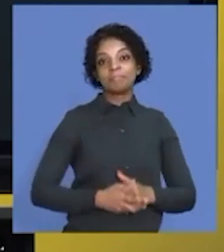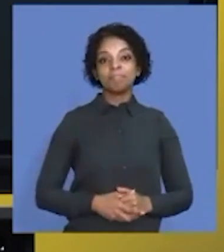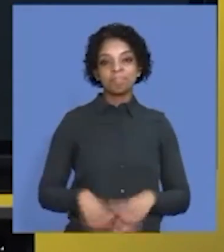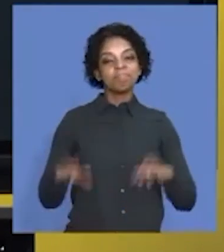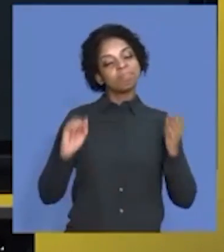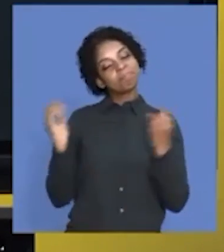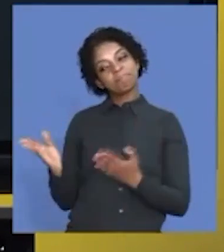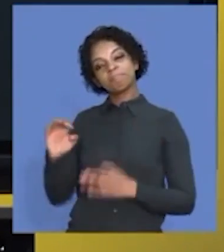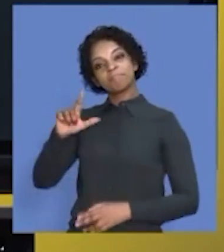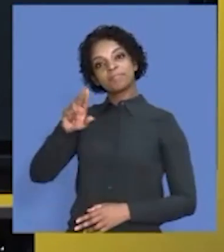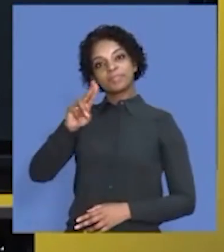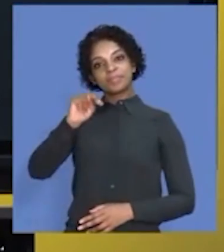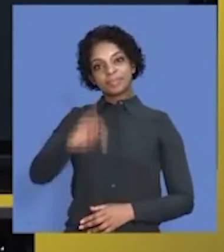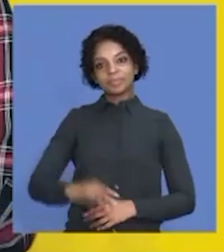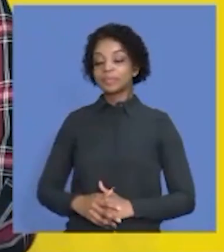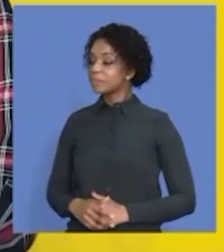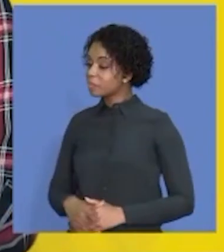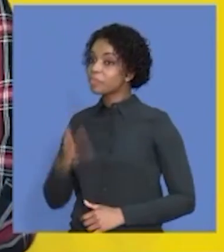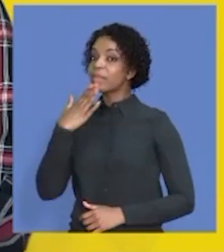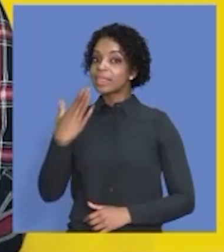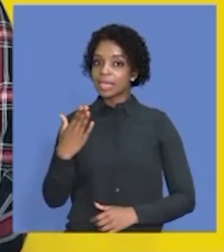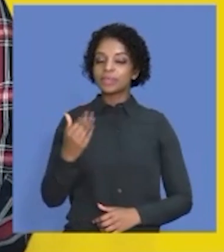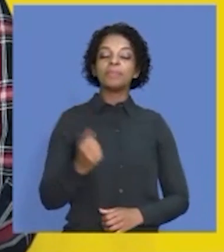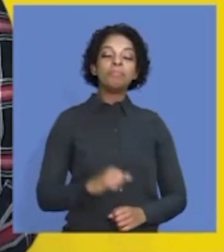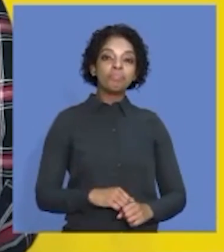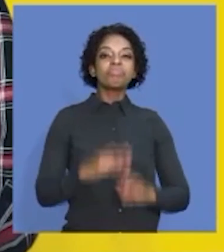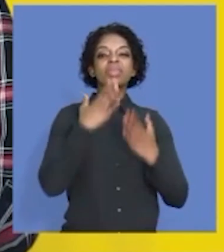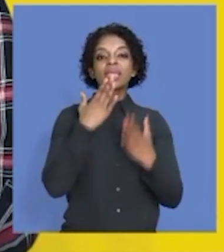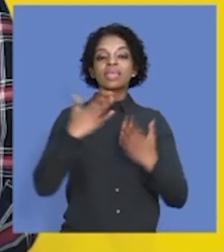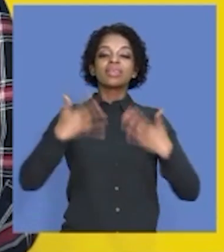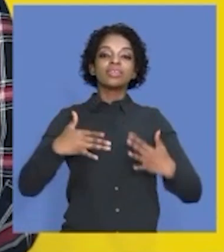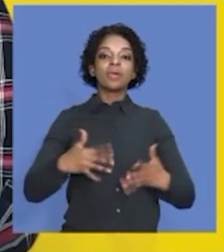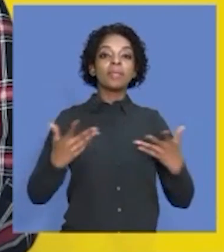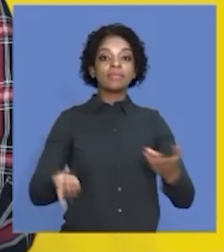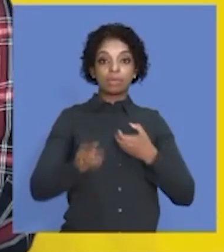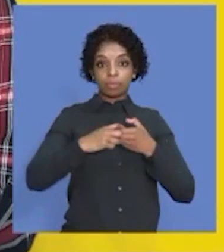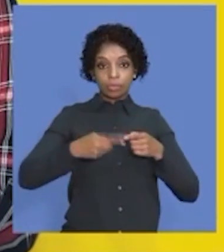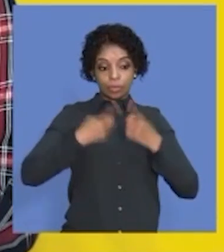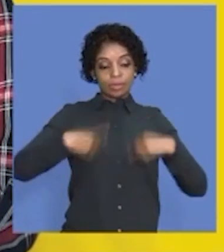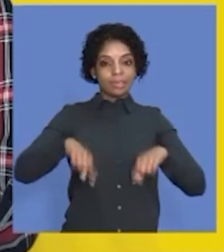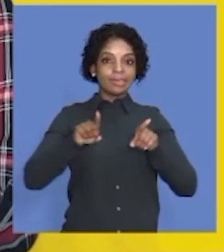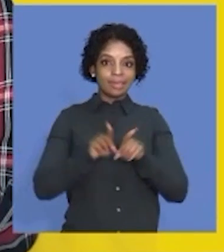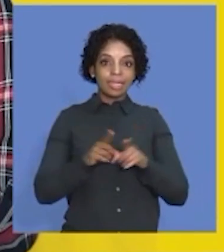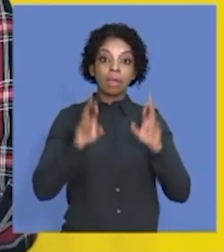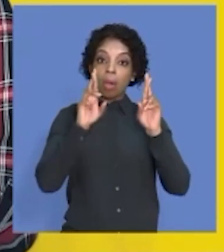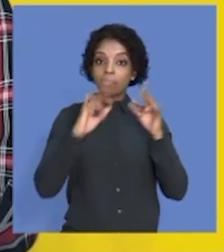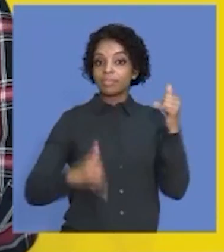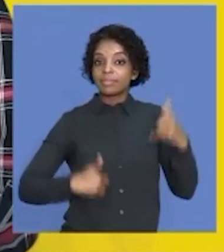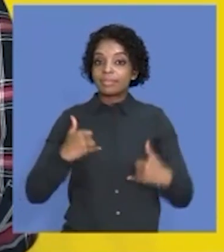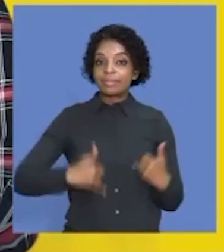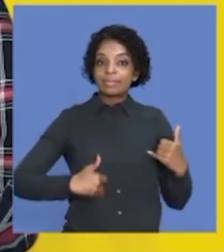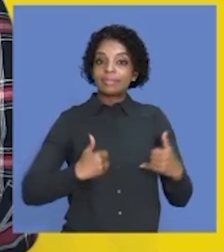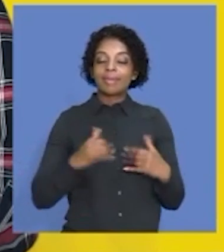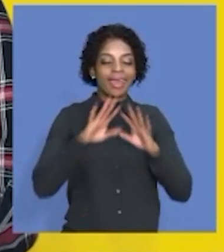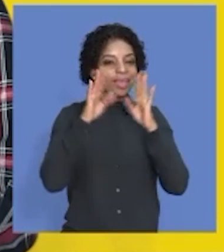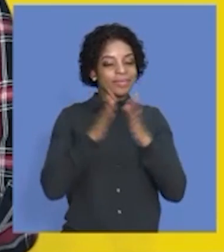best. Over to you, Luni. Thank you, Ashraf. Matrix, thank you so much for tuning in, and thank you for joining us. I hope you guys did enjoy